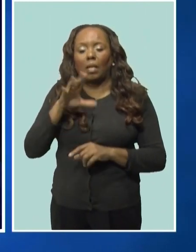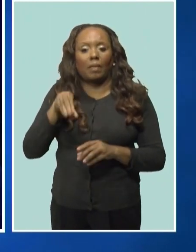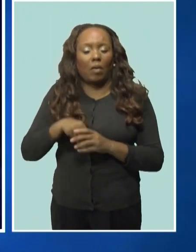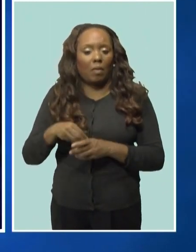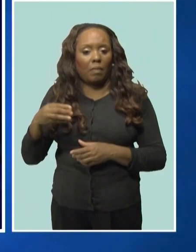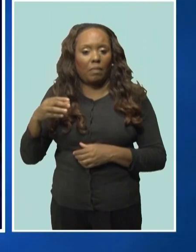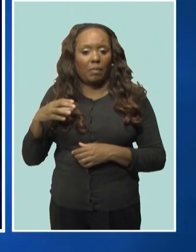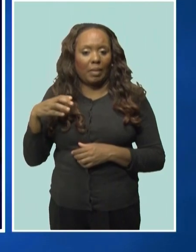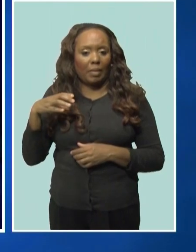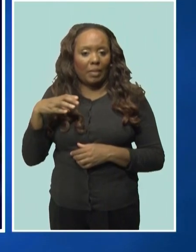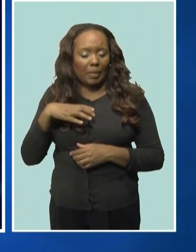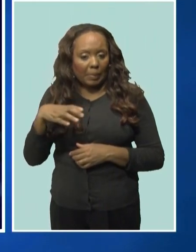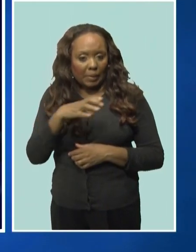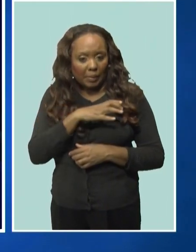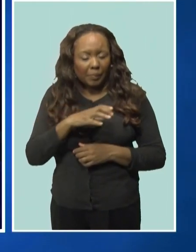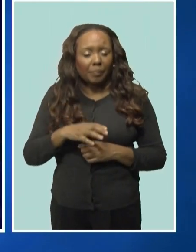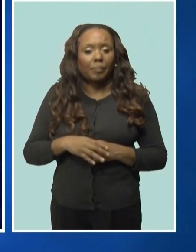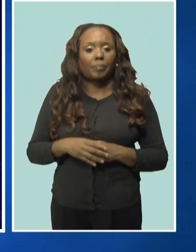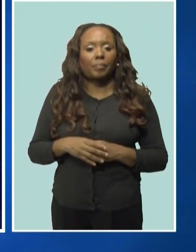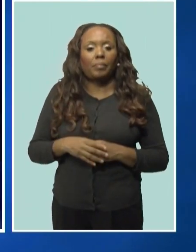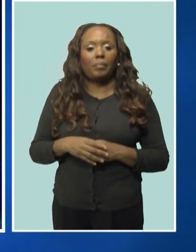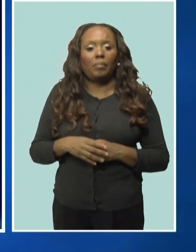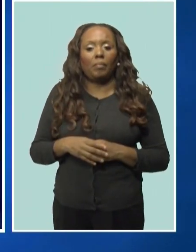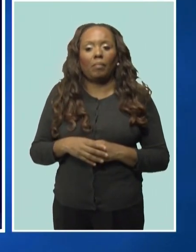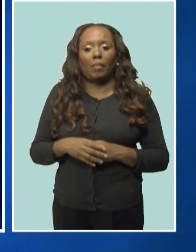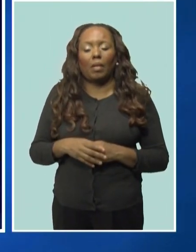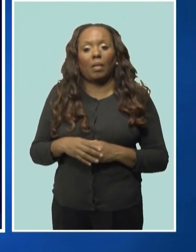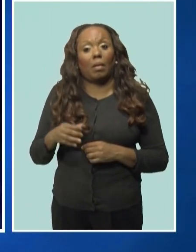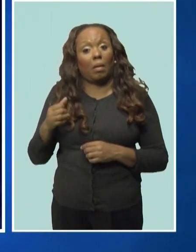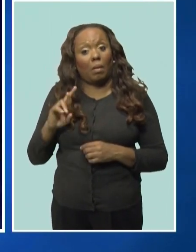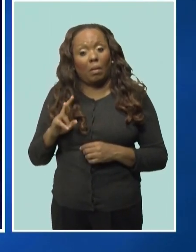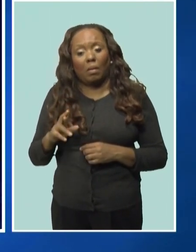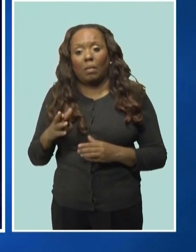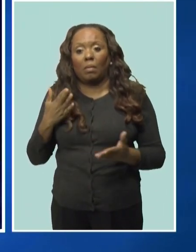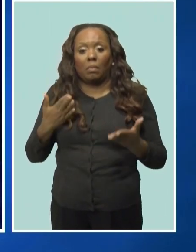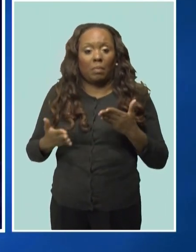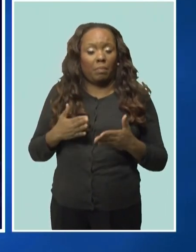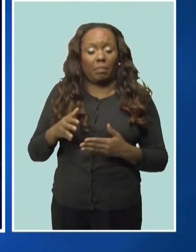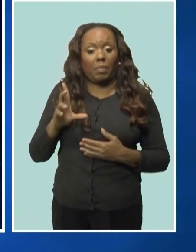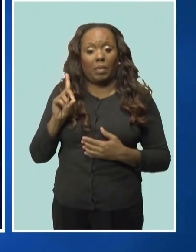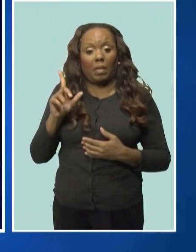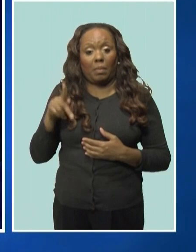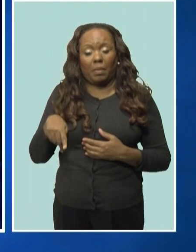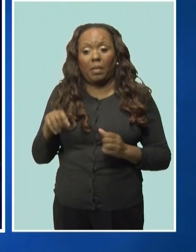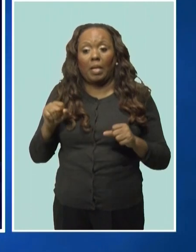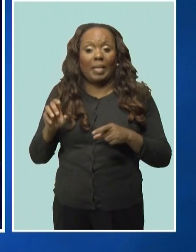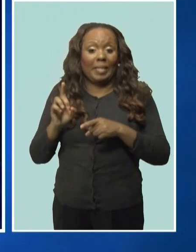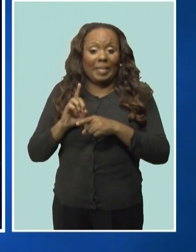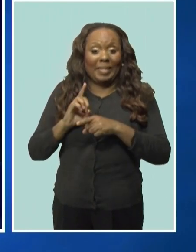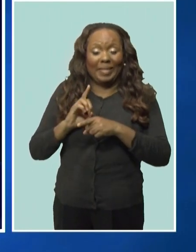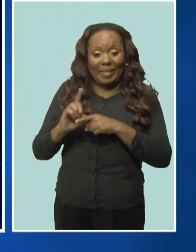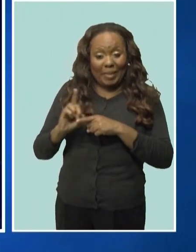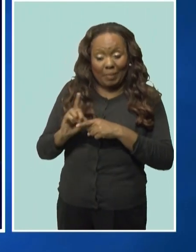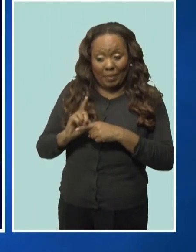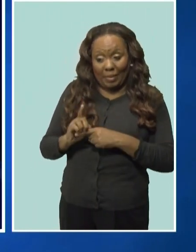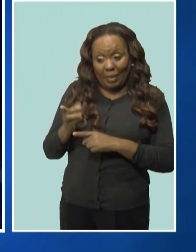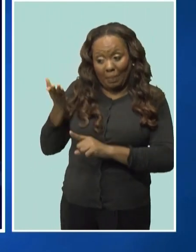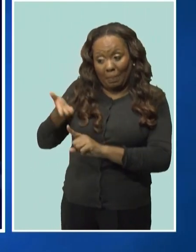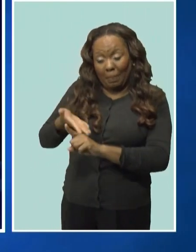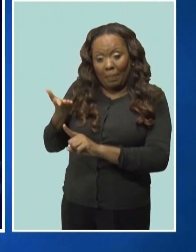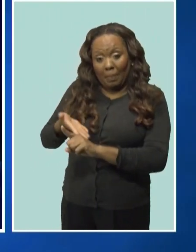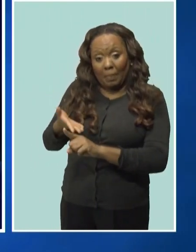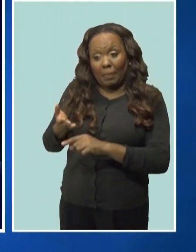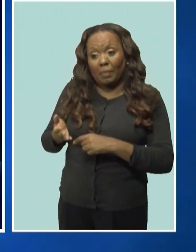the reality of being expelled or disciplined by the party, which in my opinion would be the